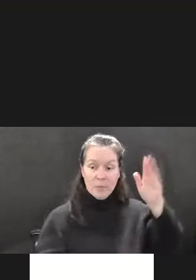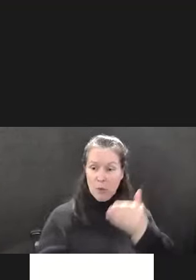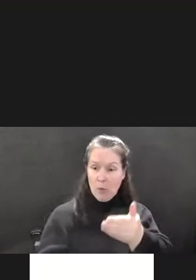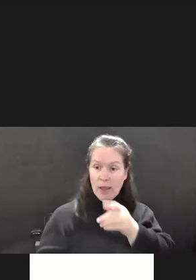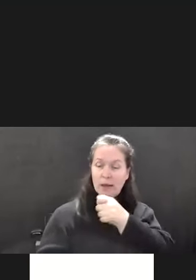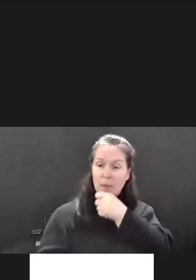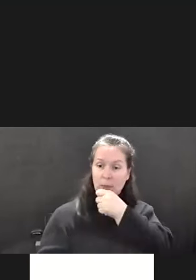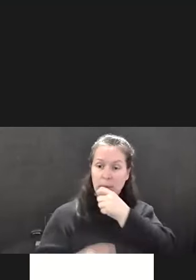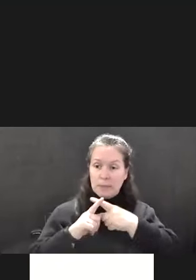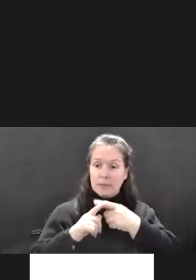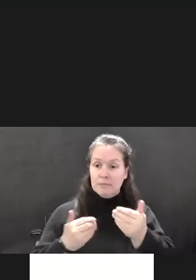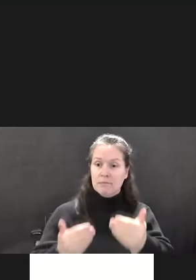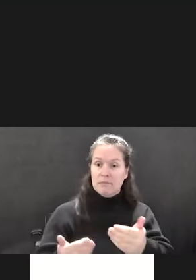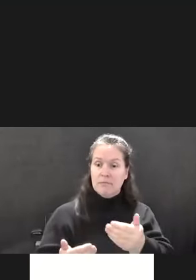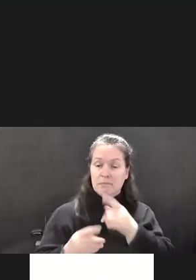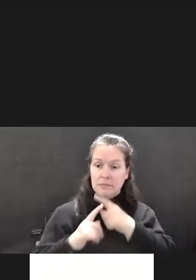speak.